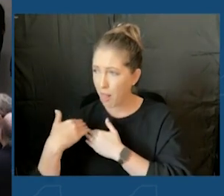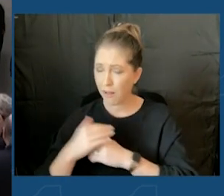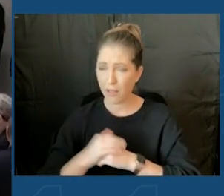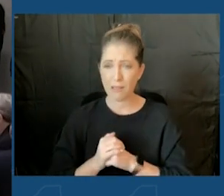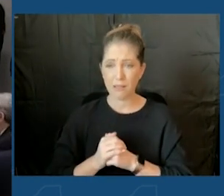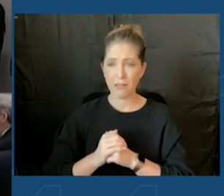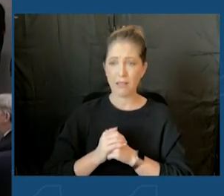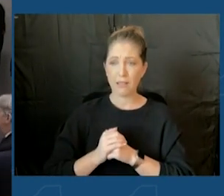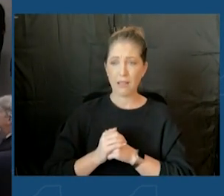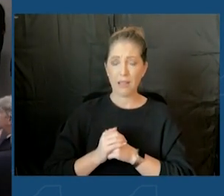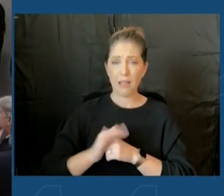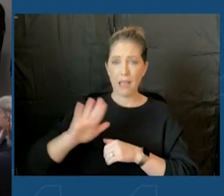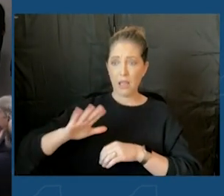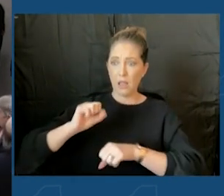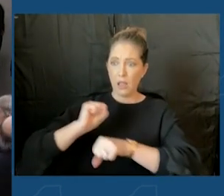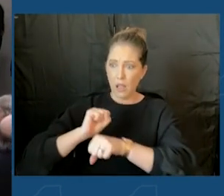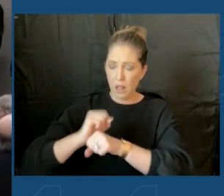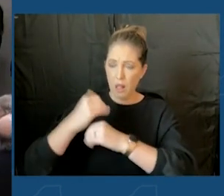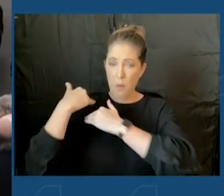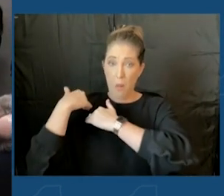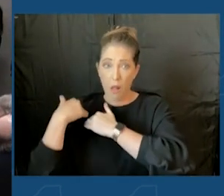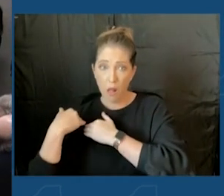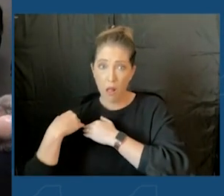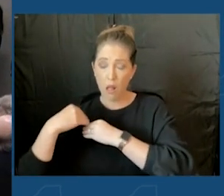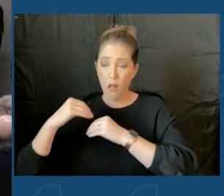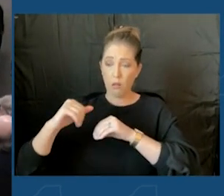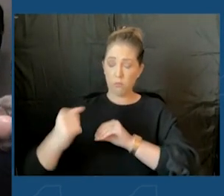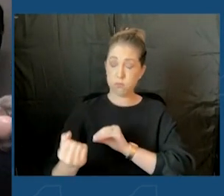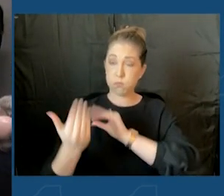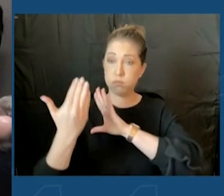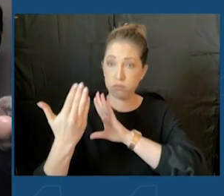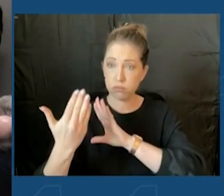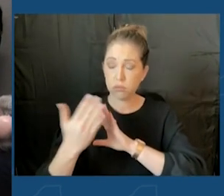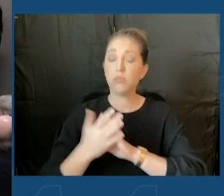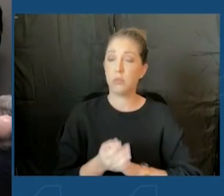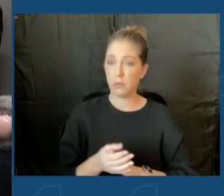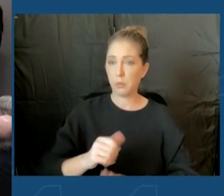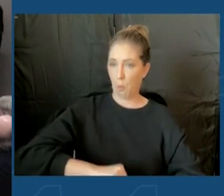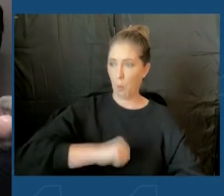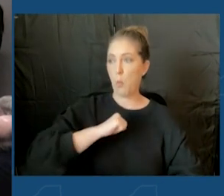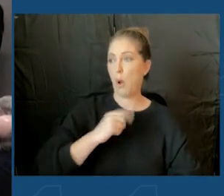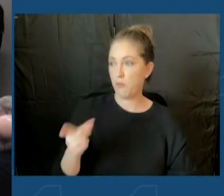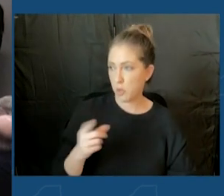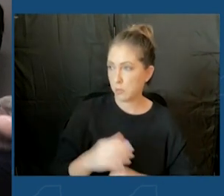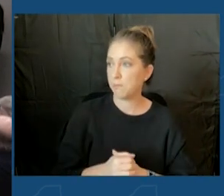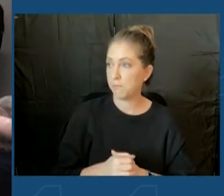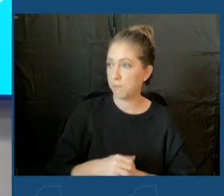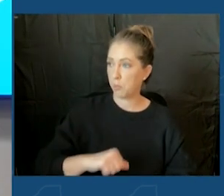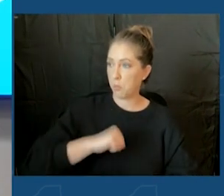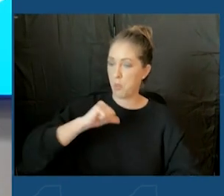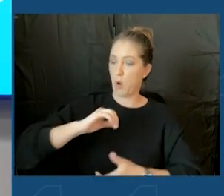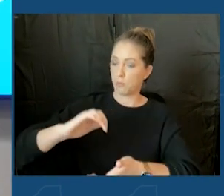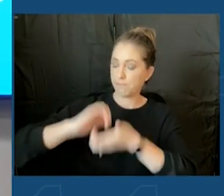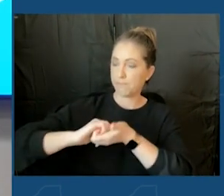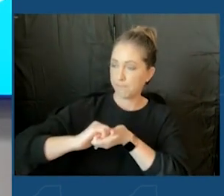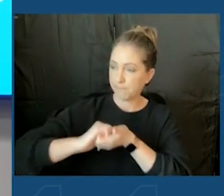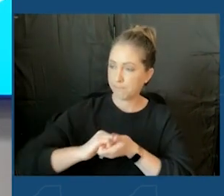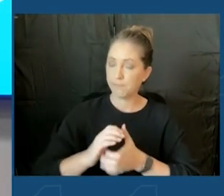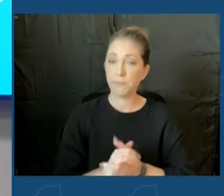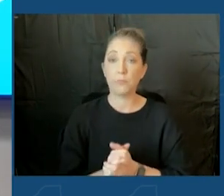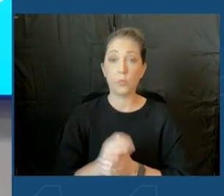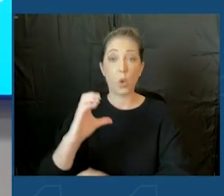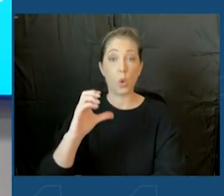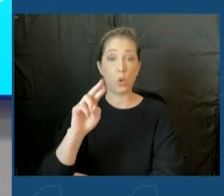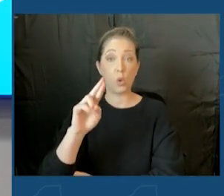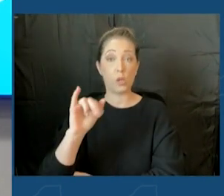his enormous duties. I'm really proud of you. Proud to have you at my side. So to Jano Lieber and Craig Cipriano, I want to